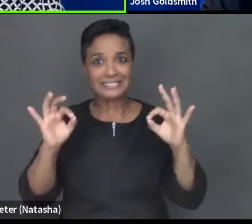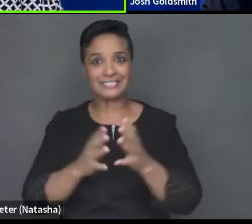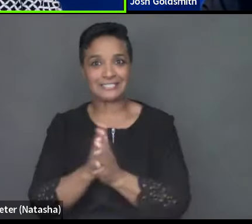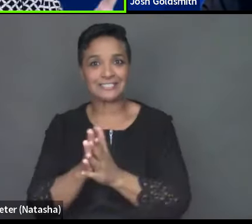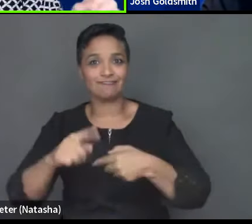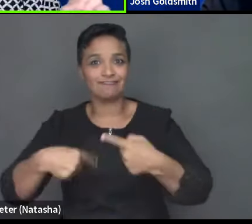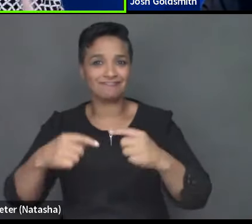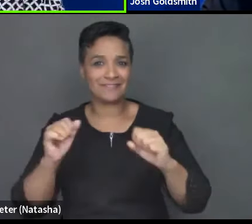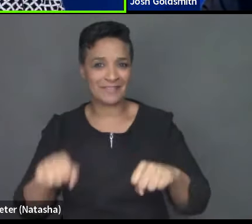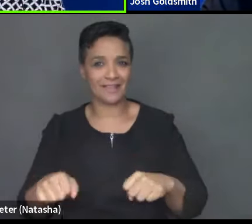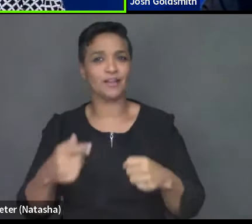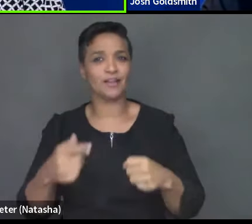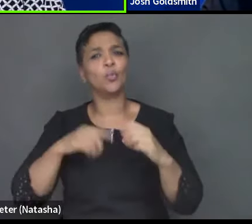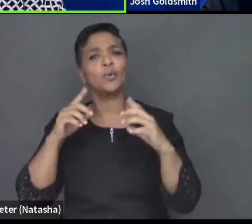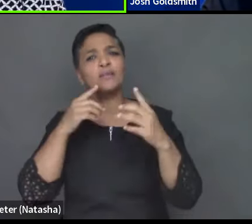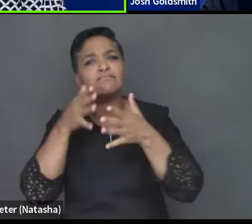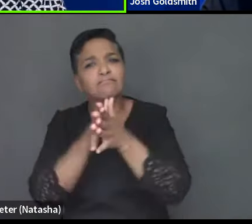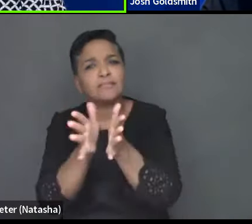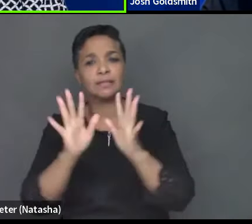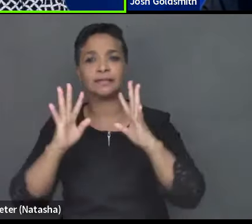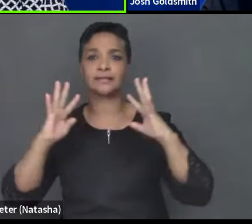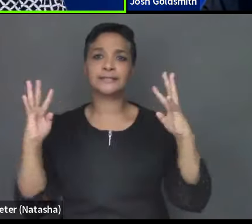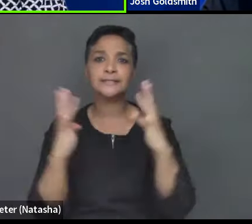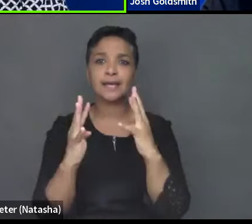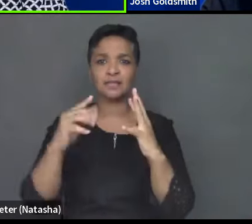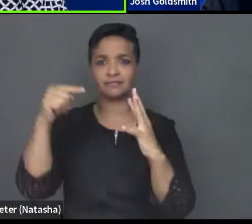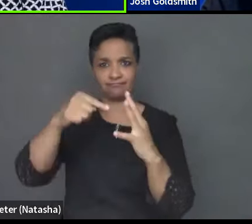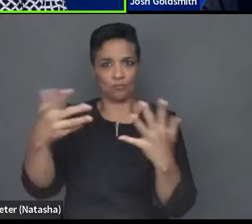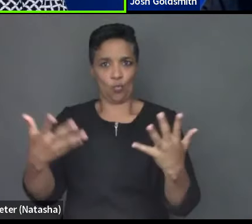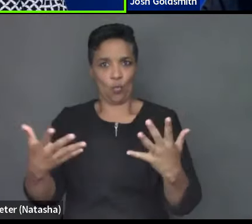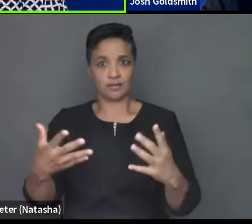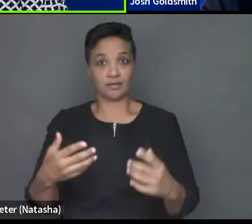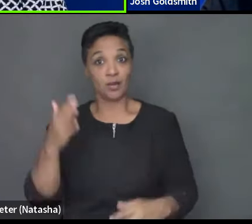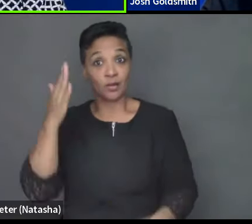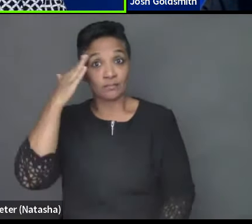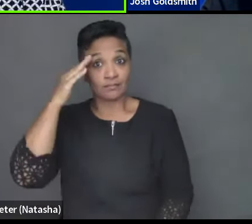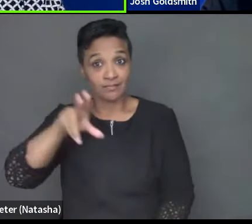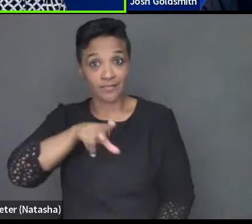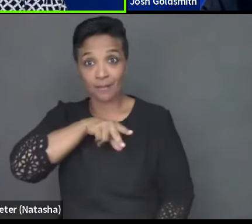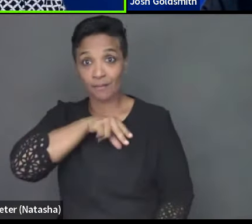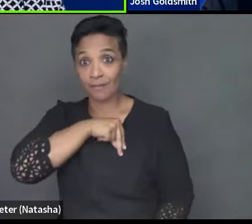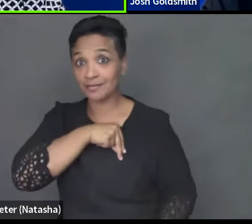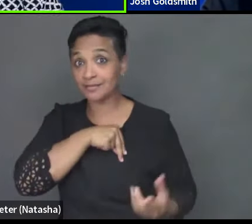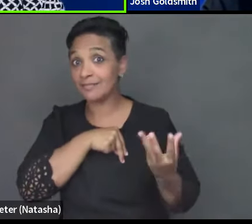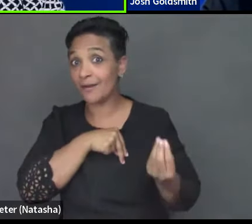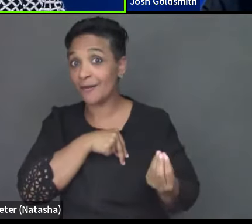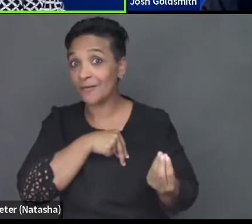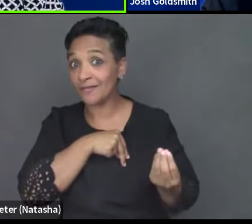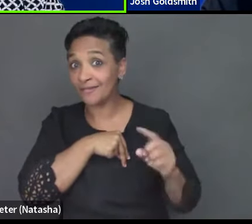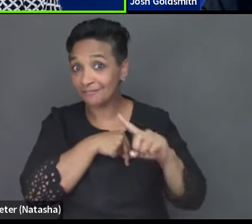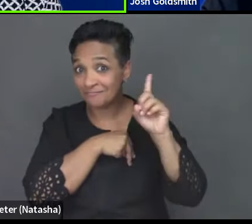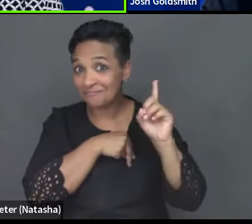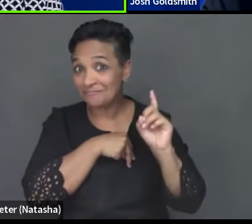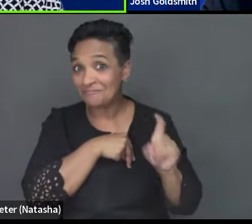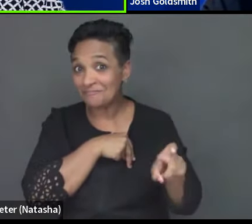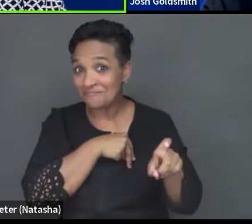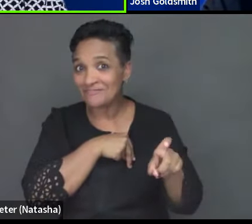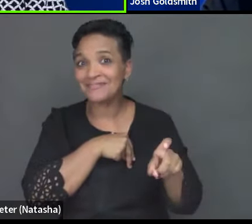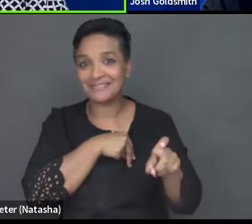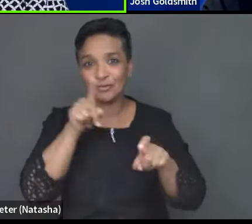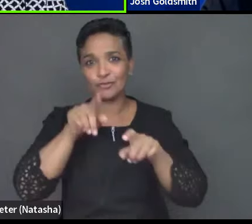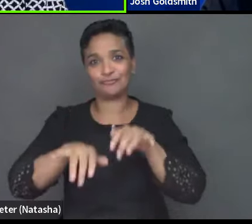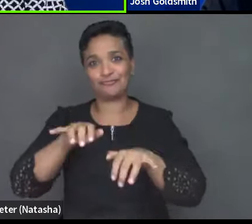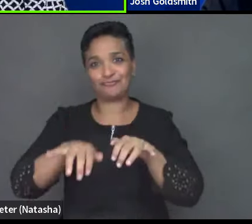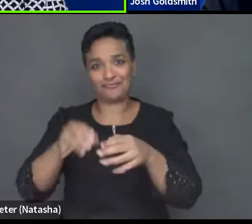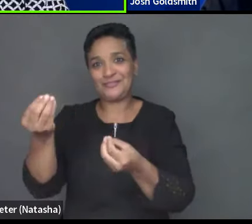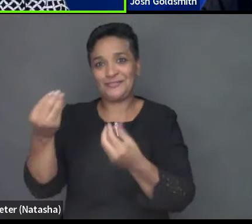summit community. We're going to talk about badges. Do you have your summit badge yet? Let us know in the chat box. We're going to talk